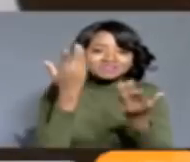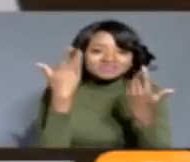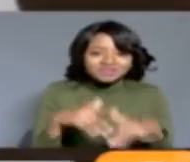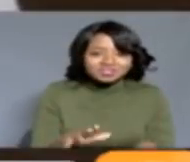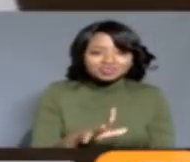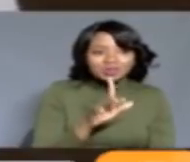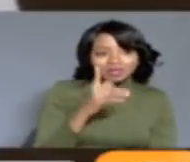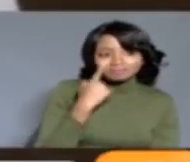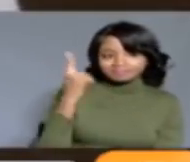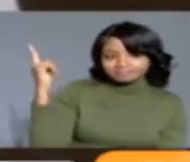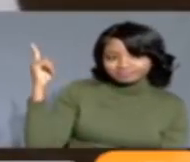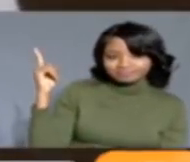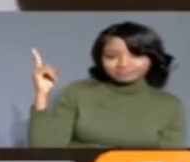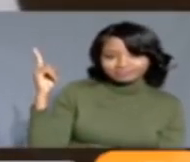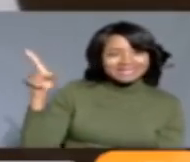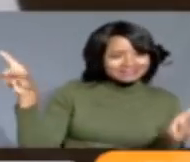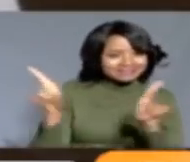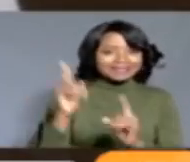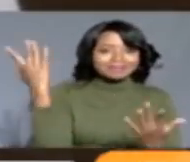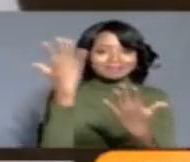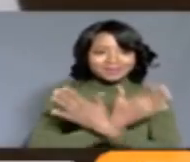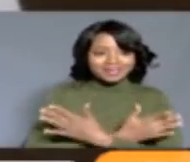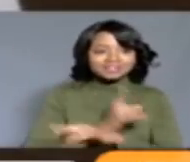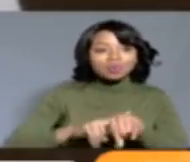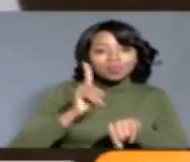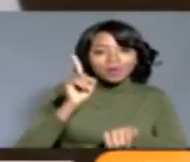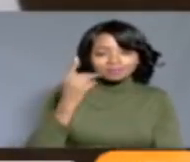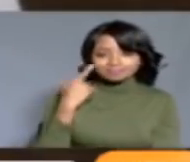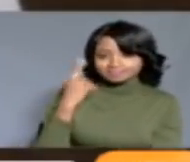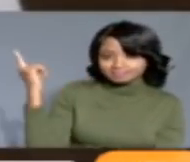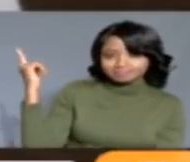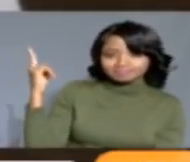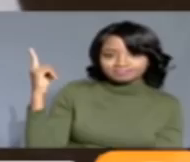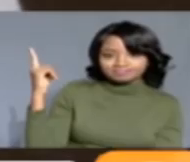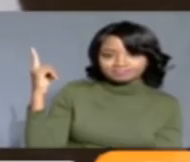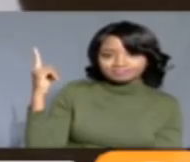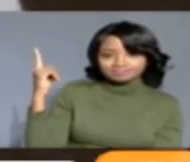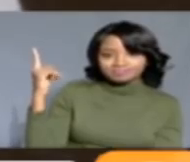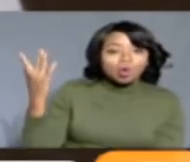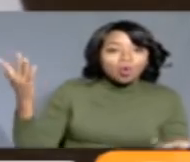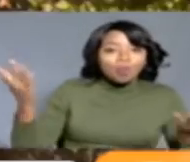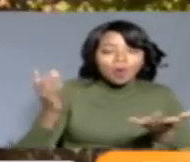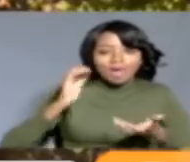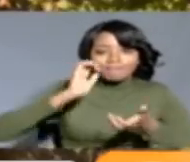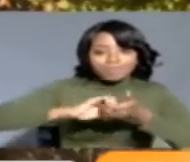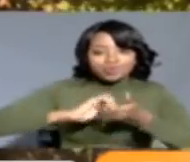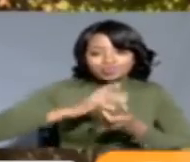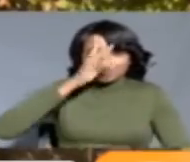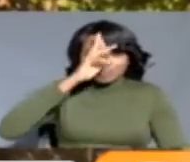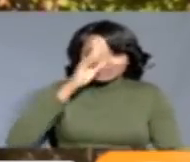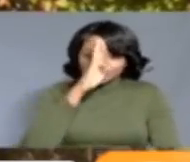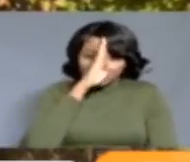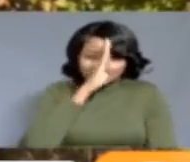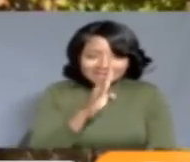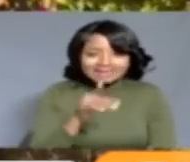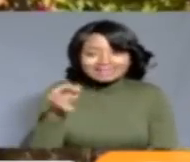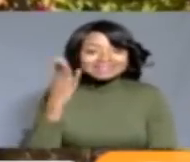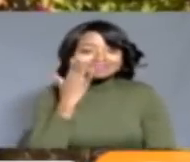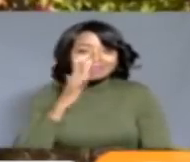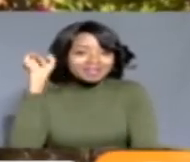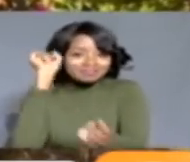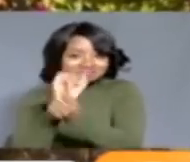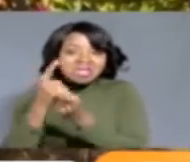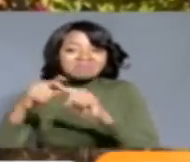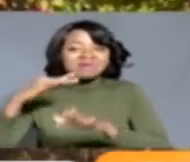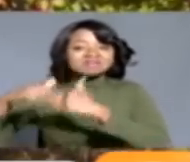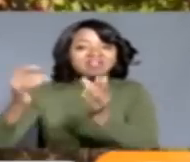AP post the same night, Saturday 23rd, then at the Buruburu police station on Sunday. The mother was arrested but was released